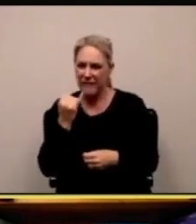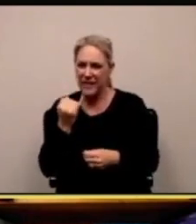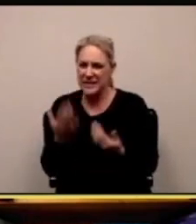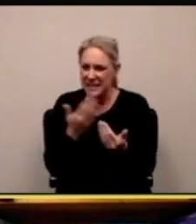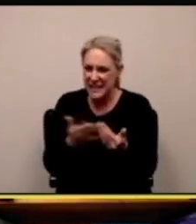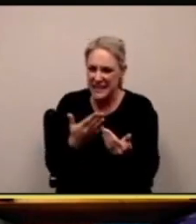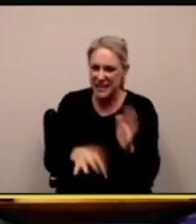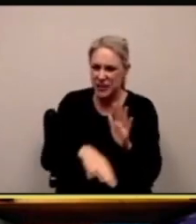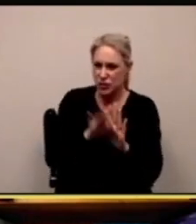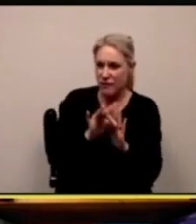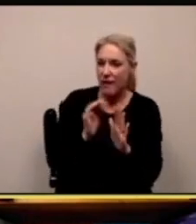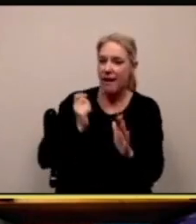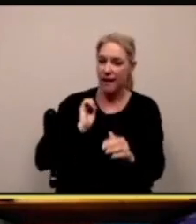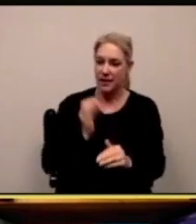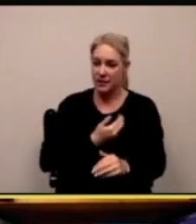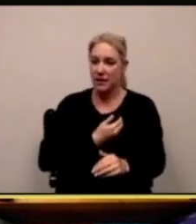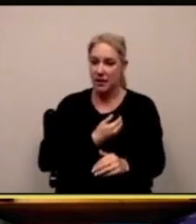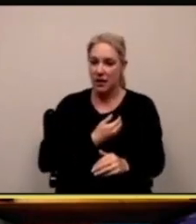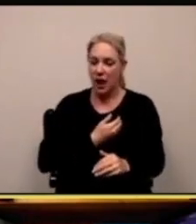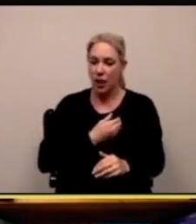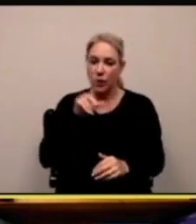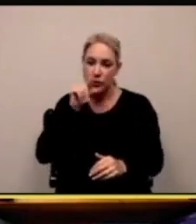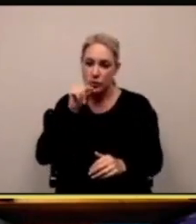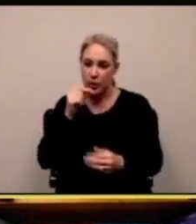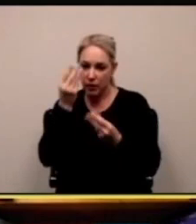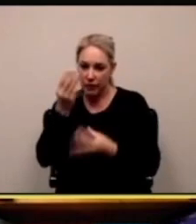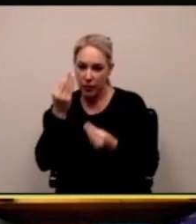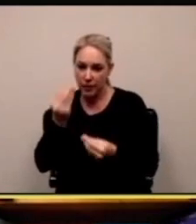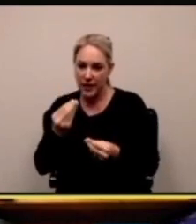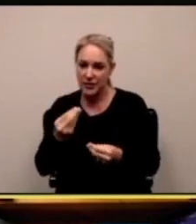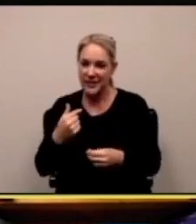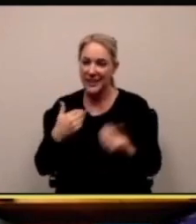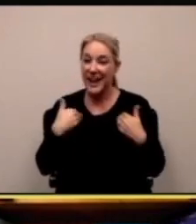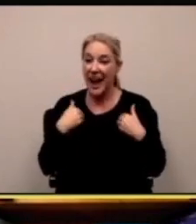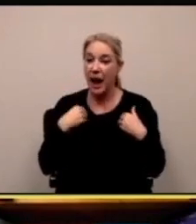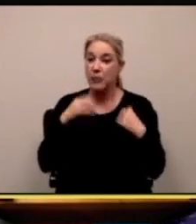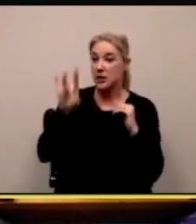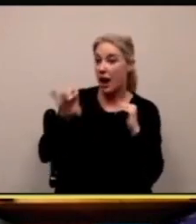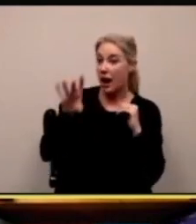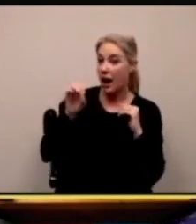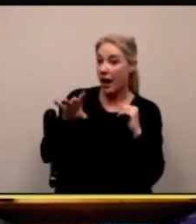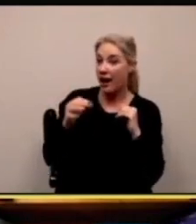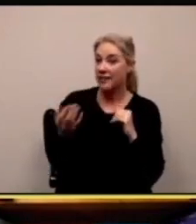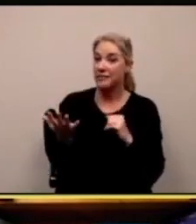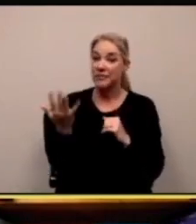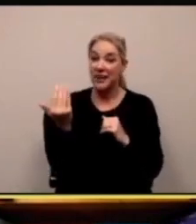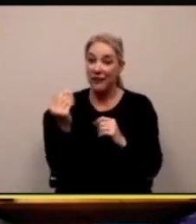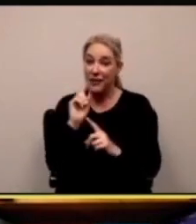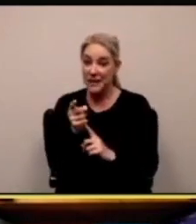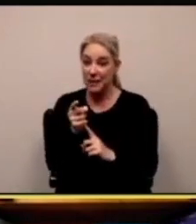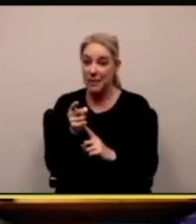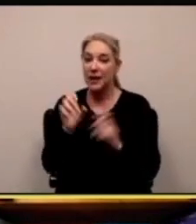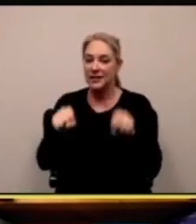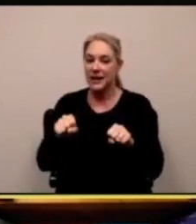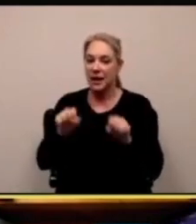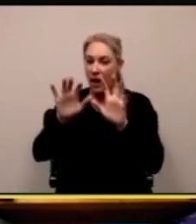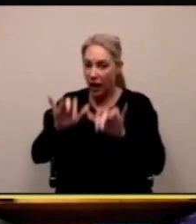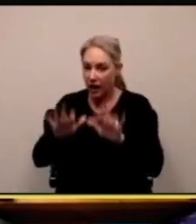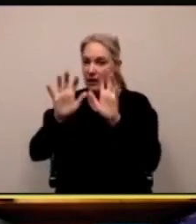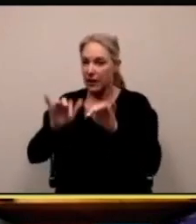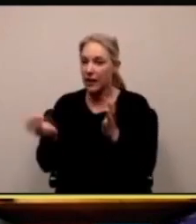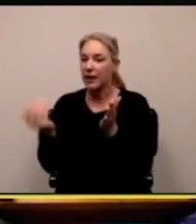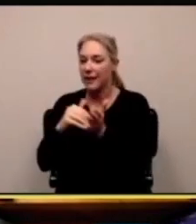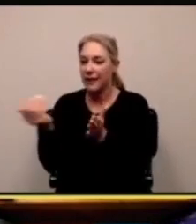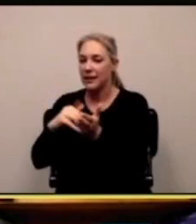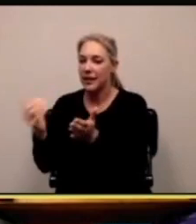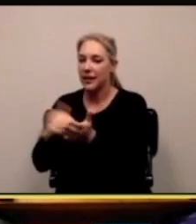building a community and building a network. So every 15 minutes, I was dropping it in there just in case it got lost in the chat. Just so anybody wants to reach out to